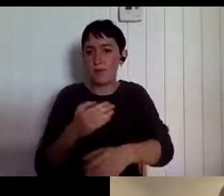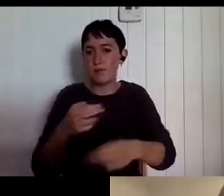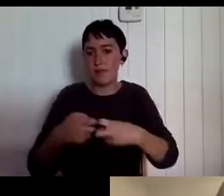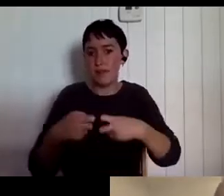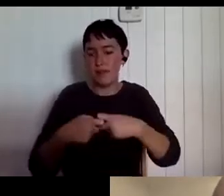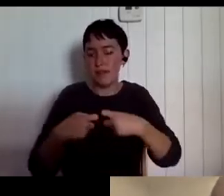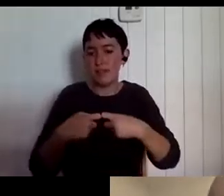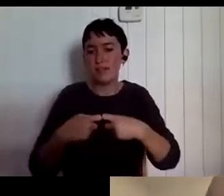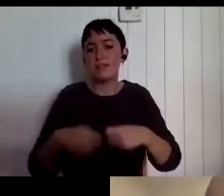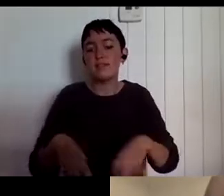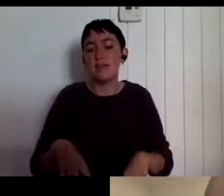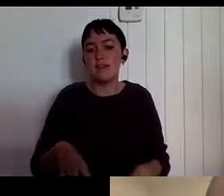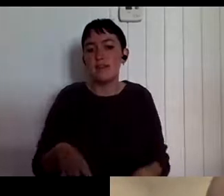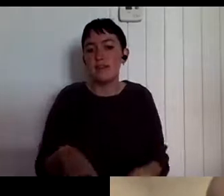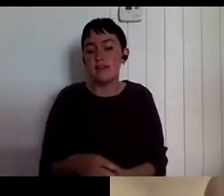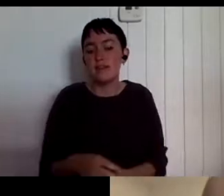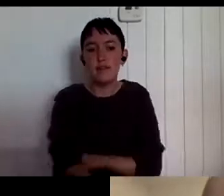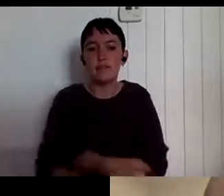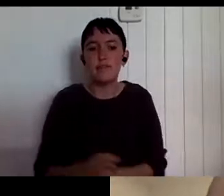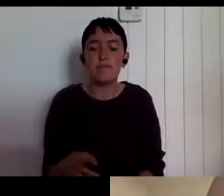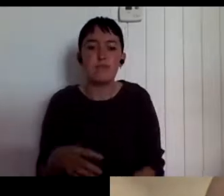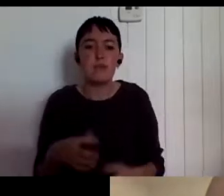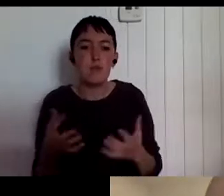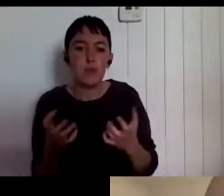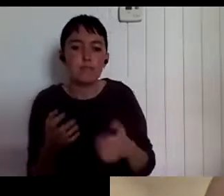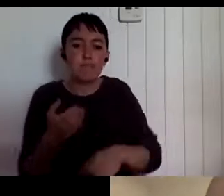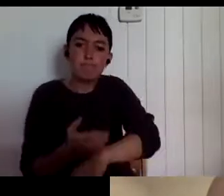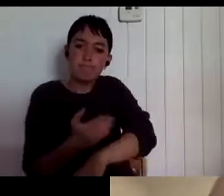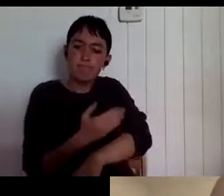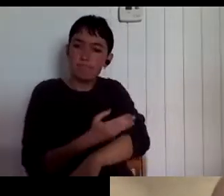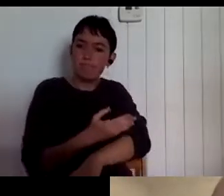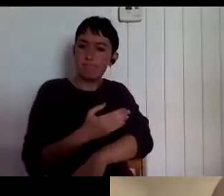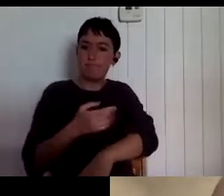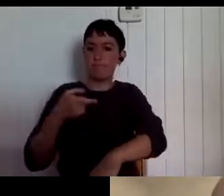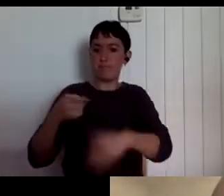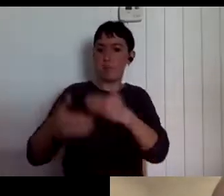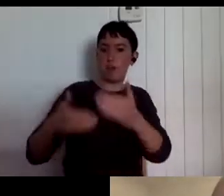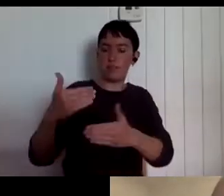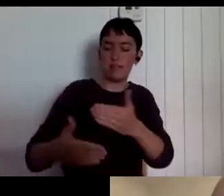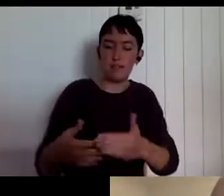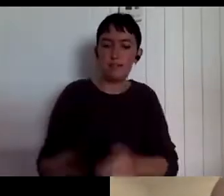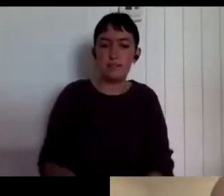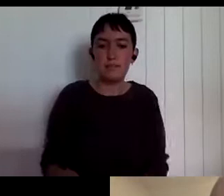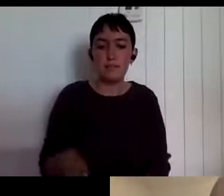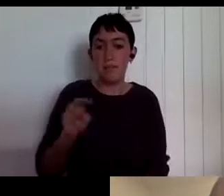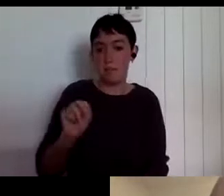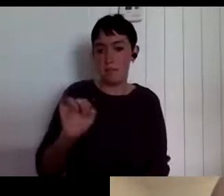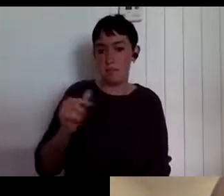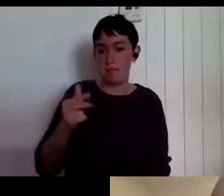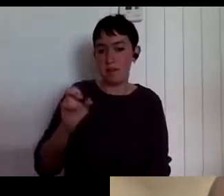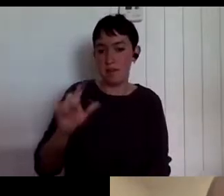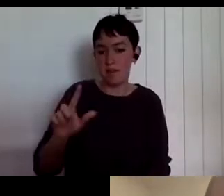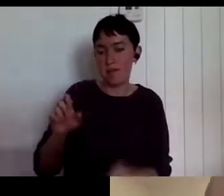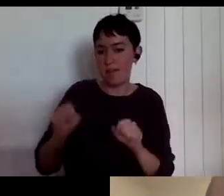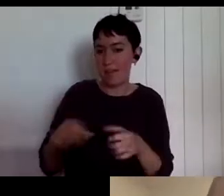other electrochemical, you know, systems more efficient. You know, there's constant, like Miguel can comment more. He knows more